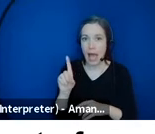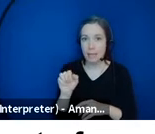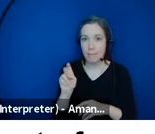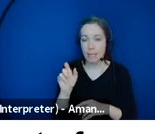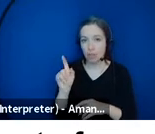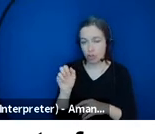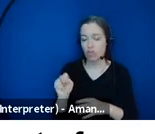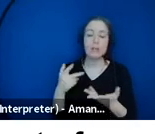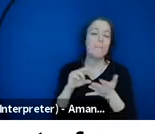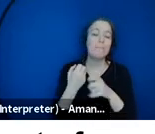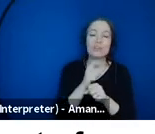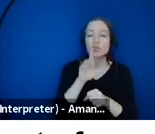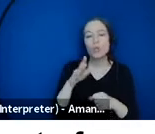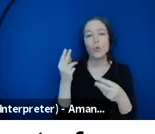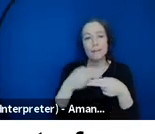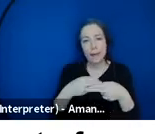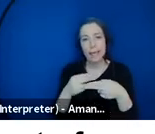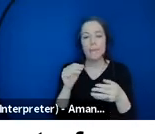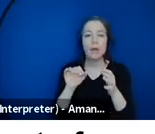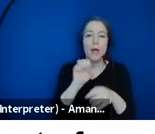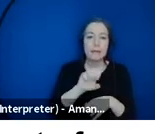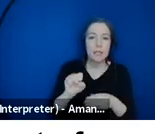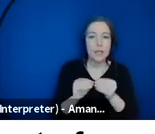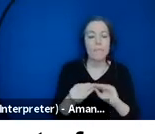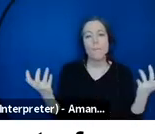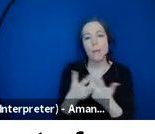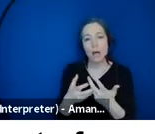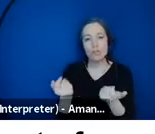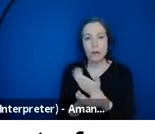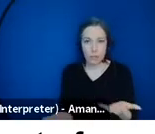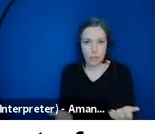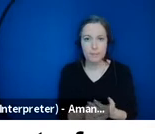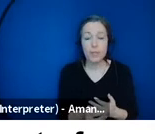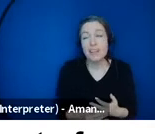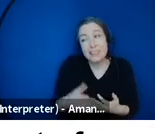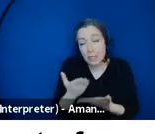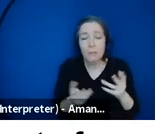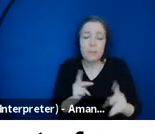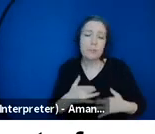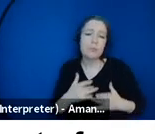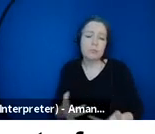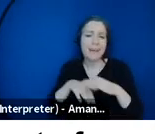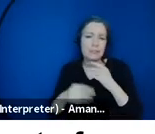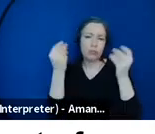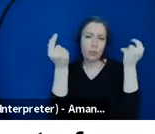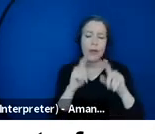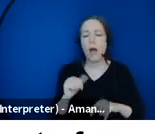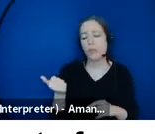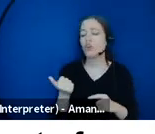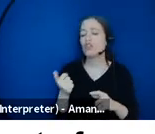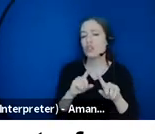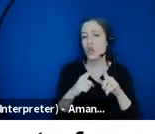to use their username and password right away. Other students will have to wait that two to three days for it to complete the process through all those